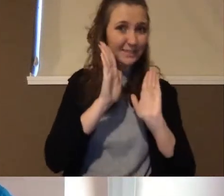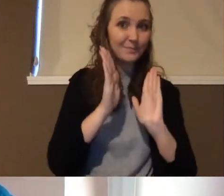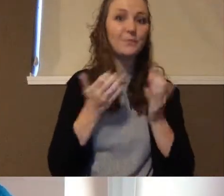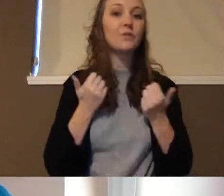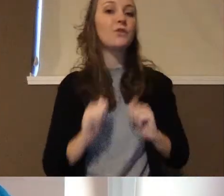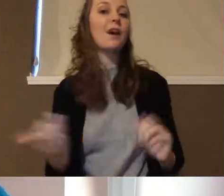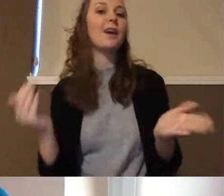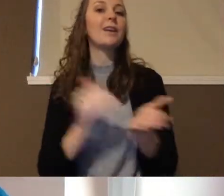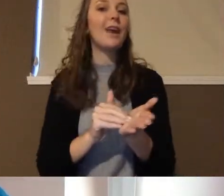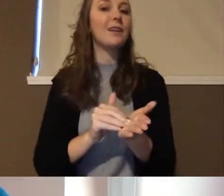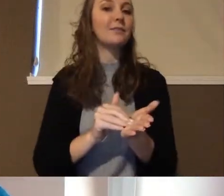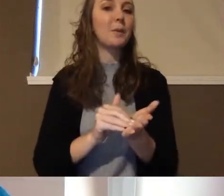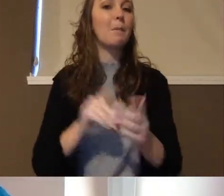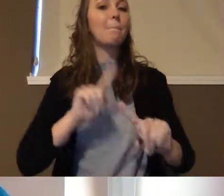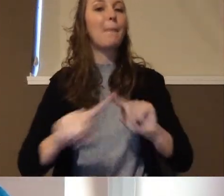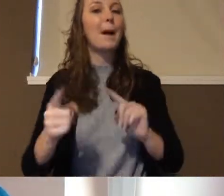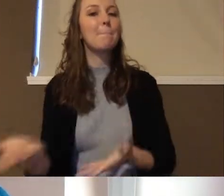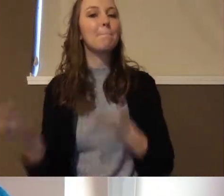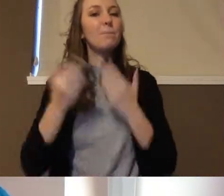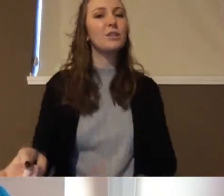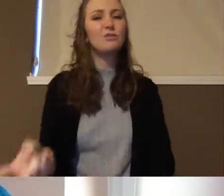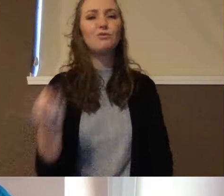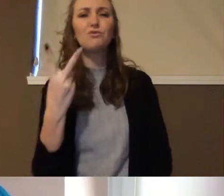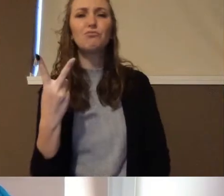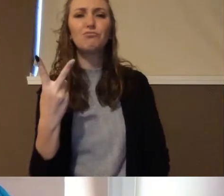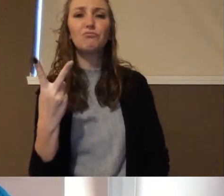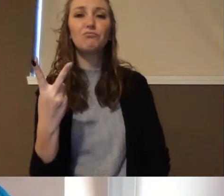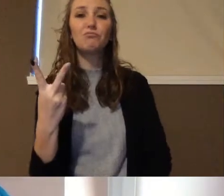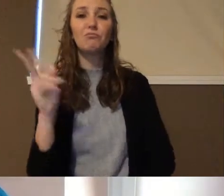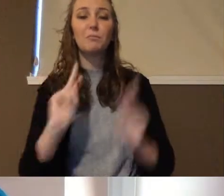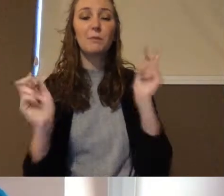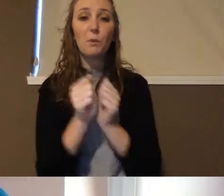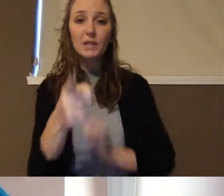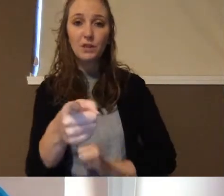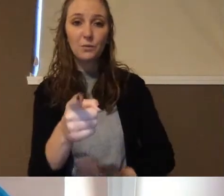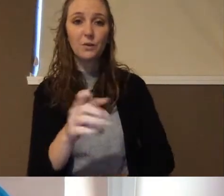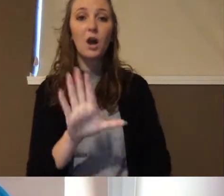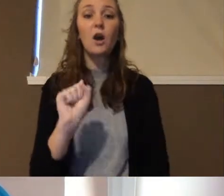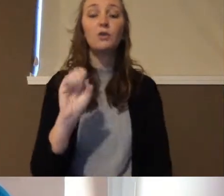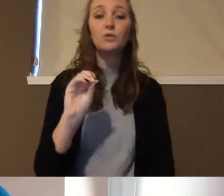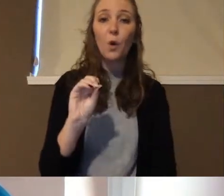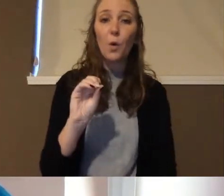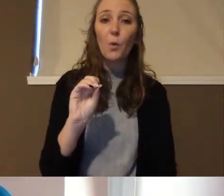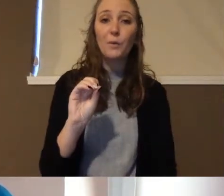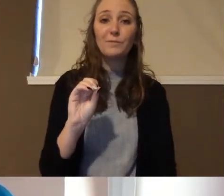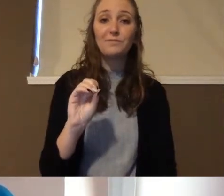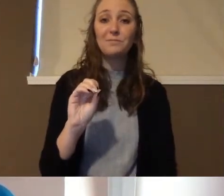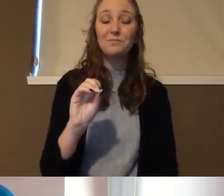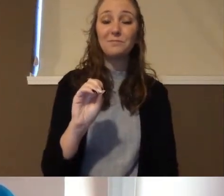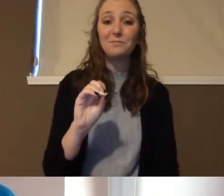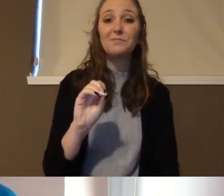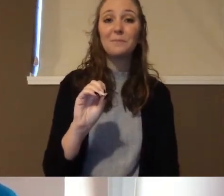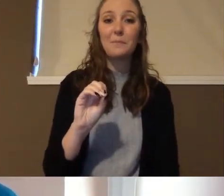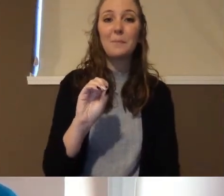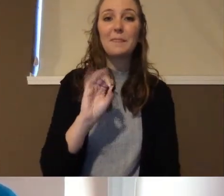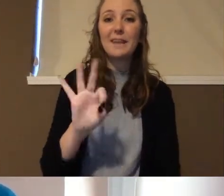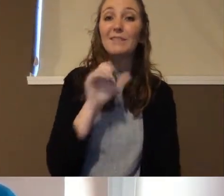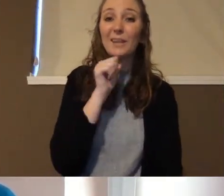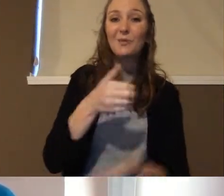a loved one back. If not, try again, but take one or two others with